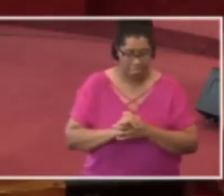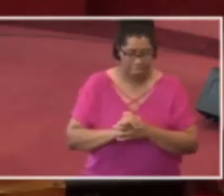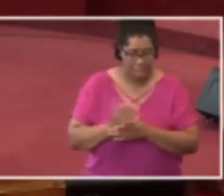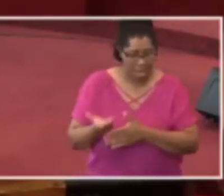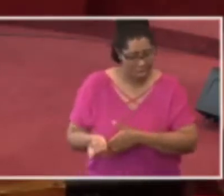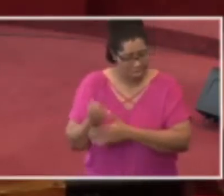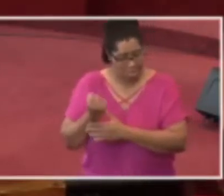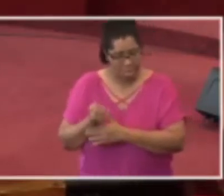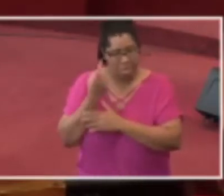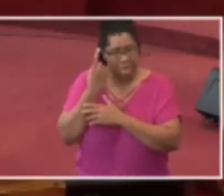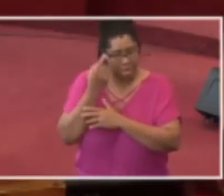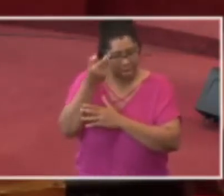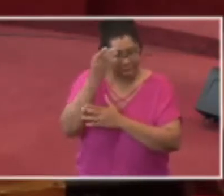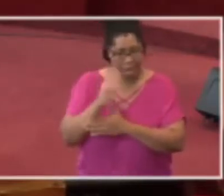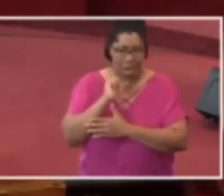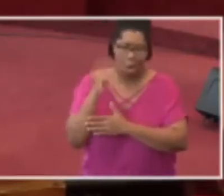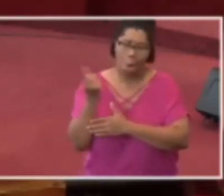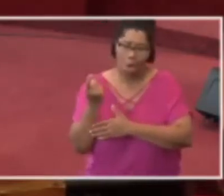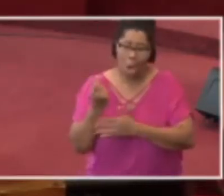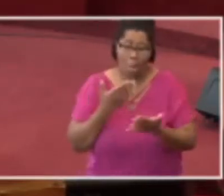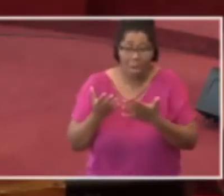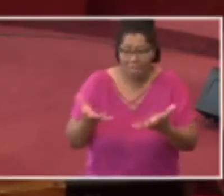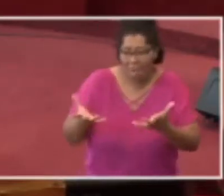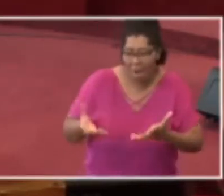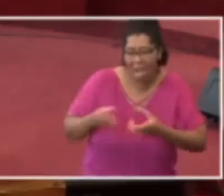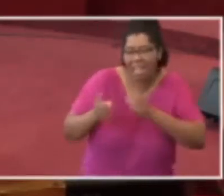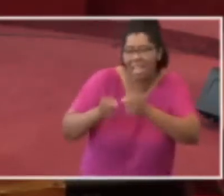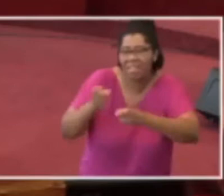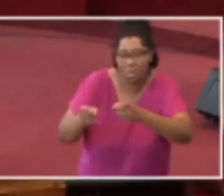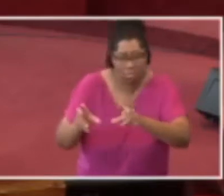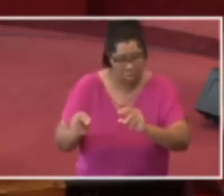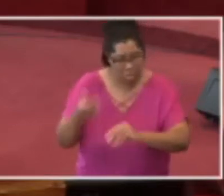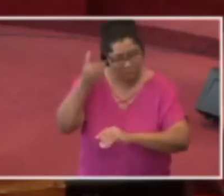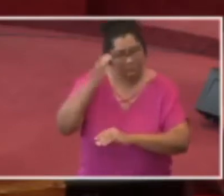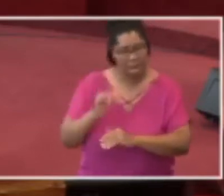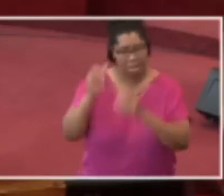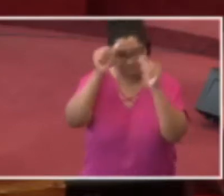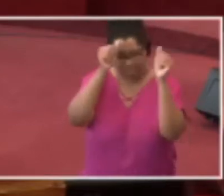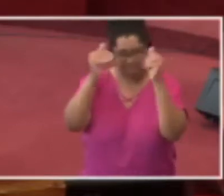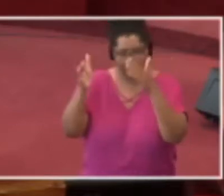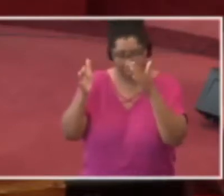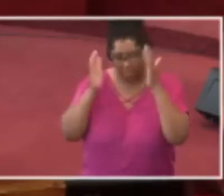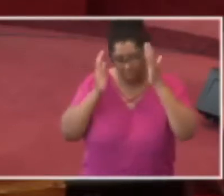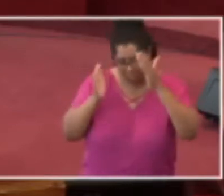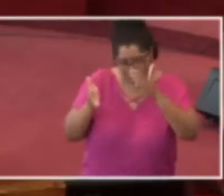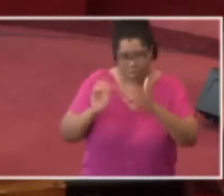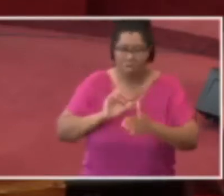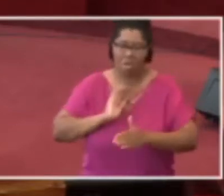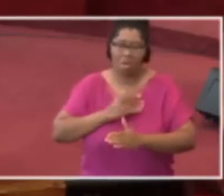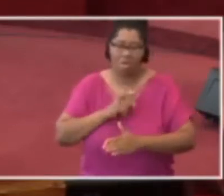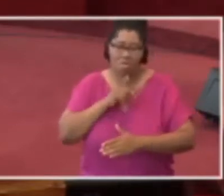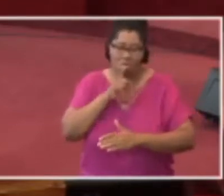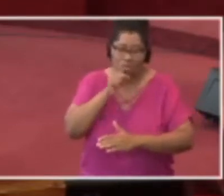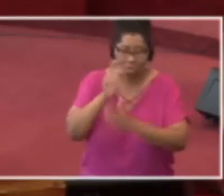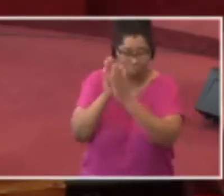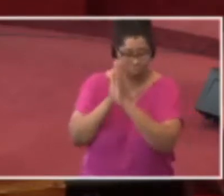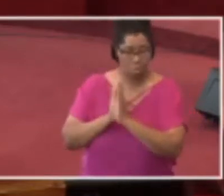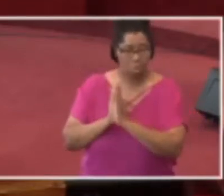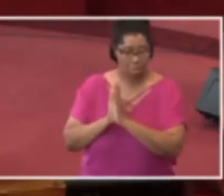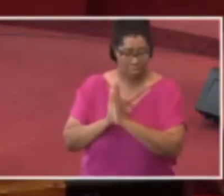that God is not a genie granting wishes, but a father who takes seriously the sincere request of his